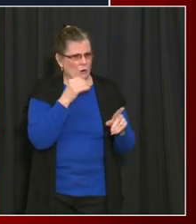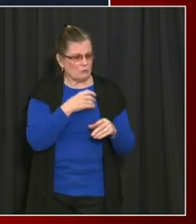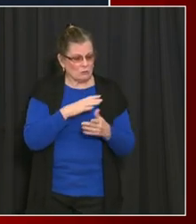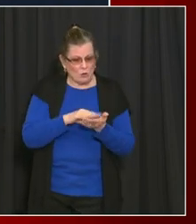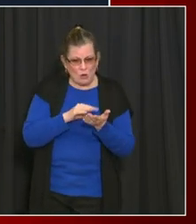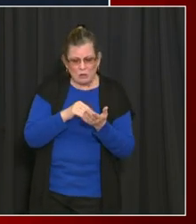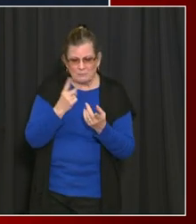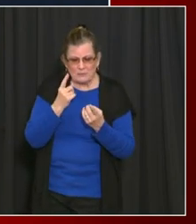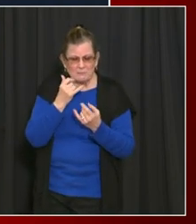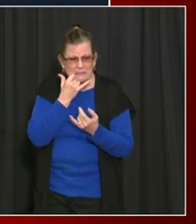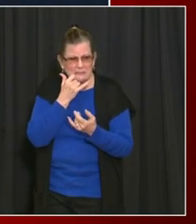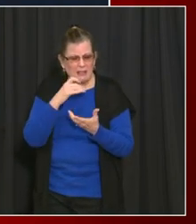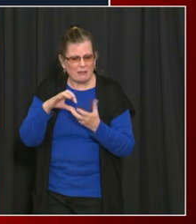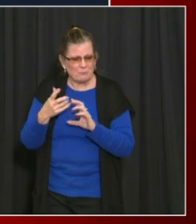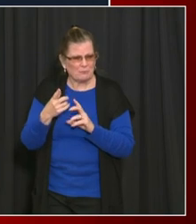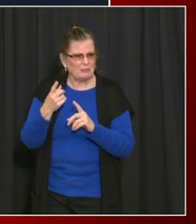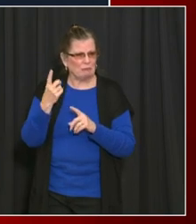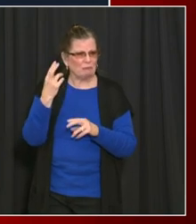made then, or is there any